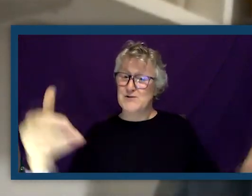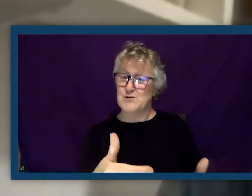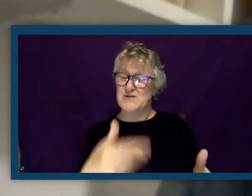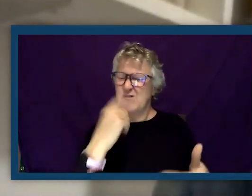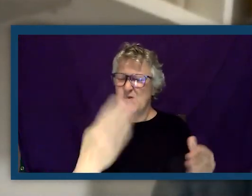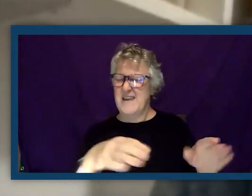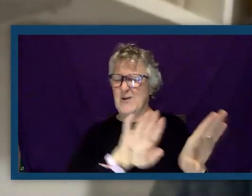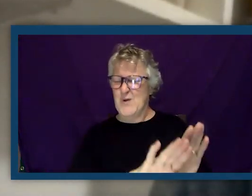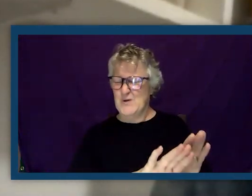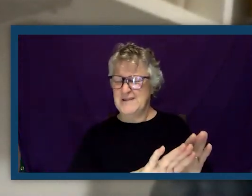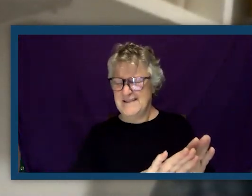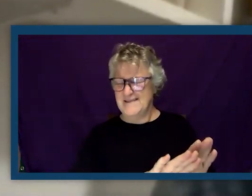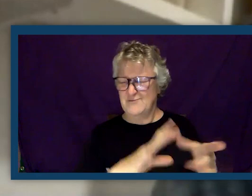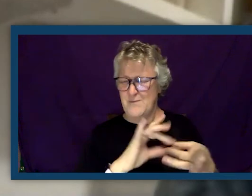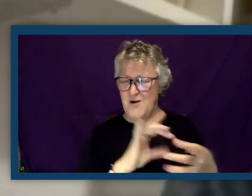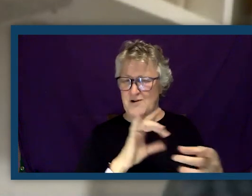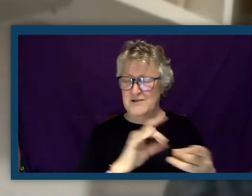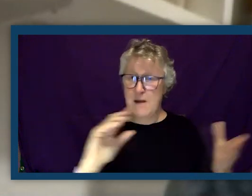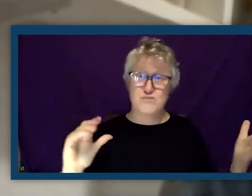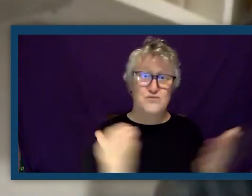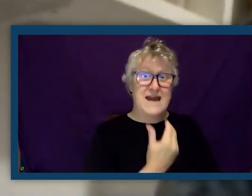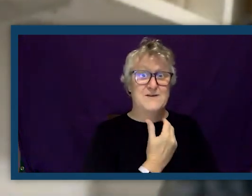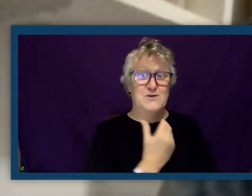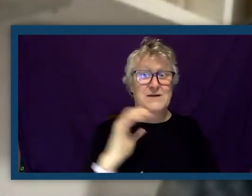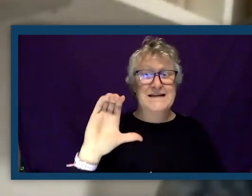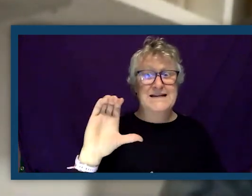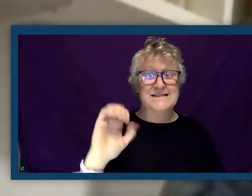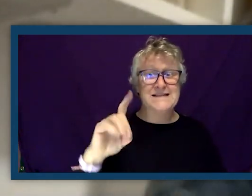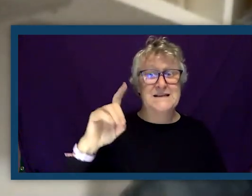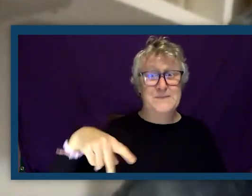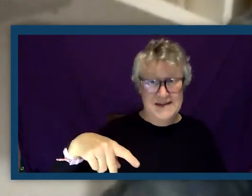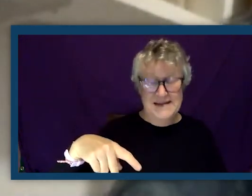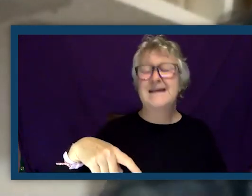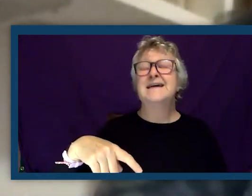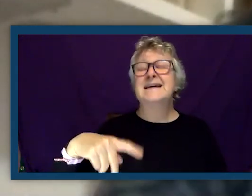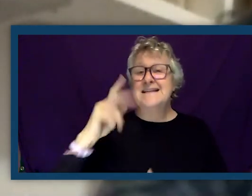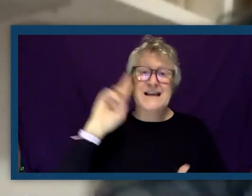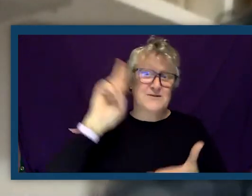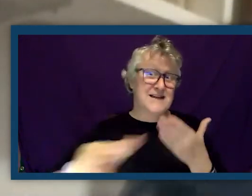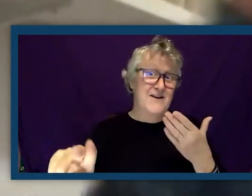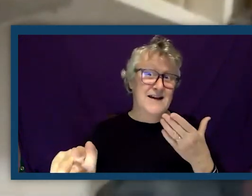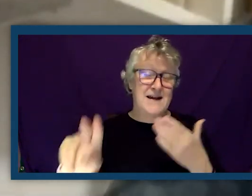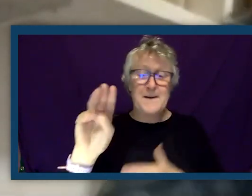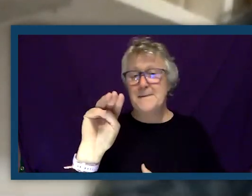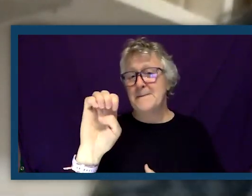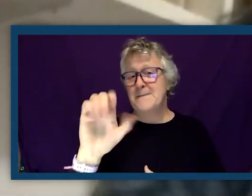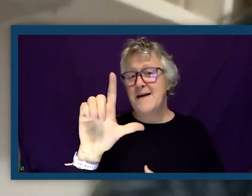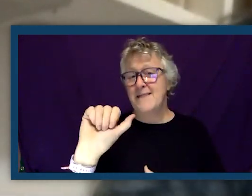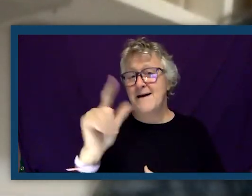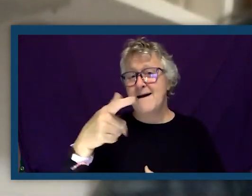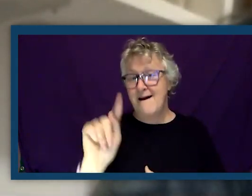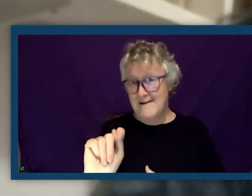our brand new CDP secretary, Melahat Rafi. Thank you, and take it away, Melahat.